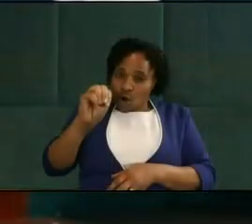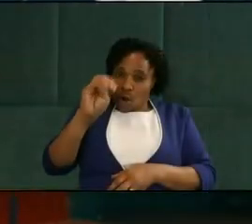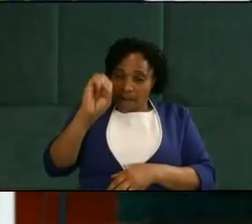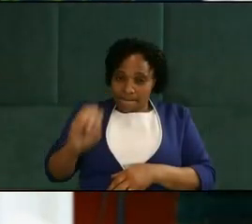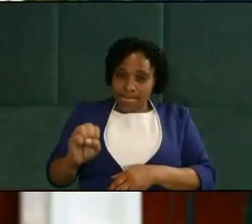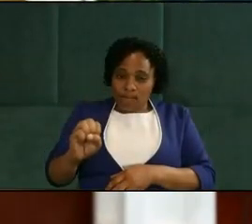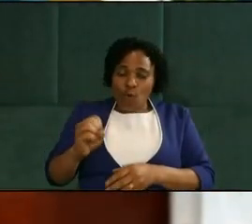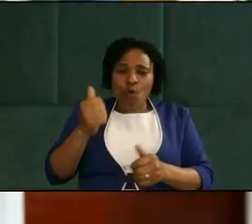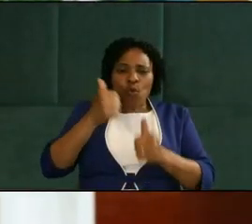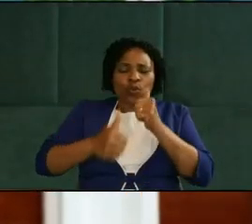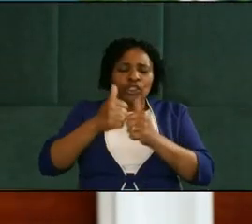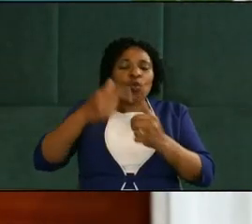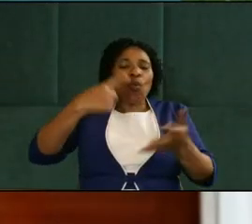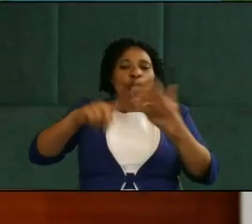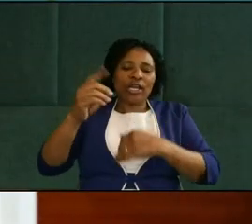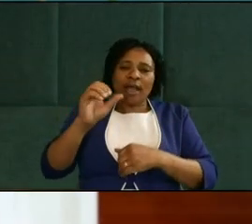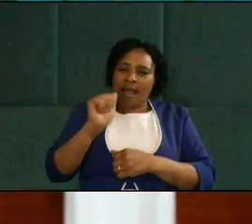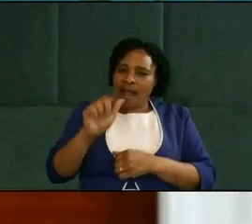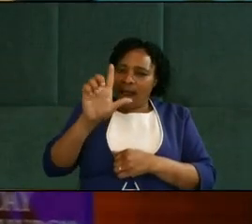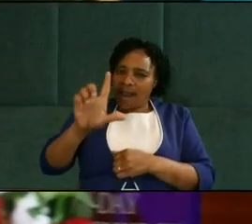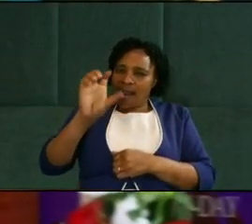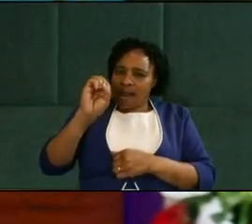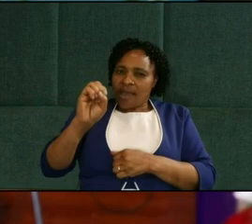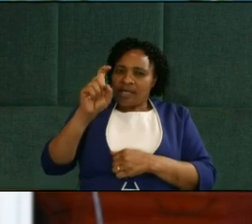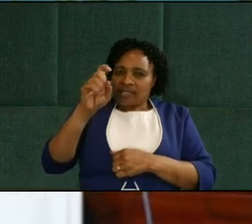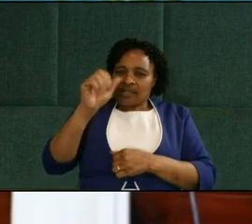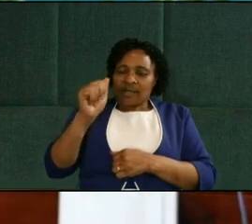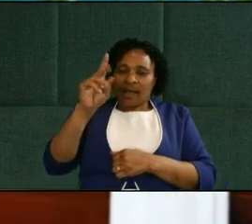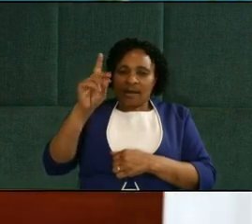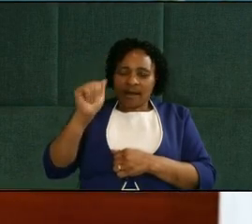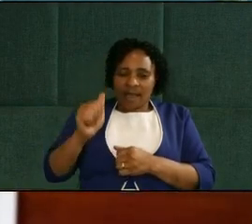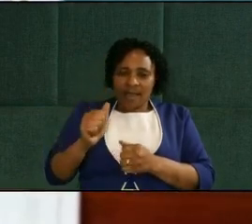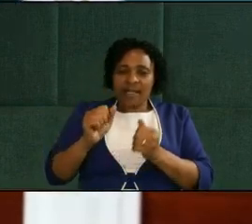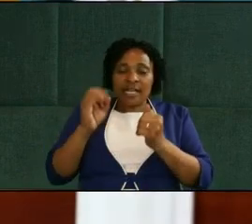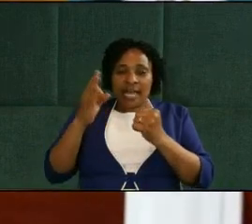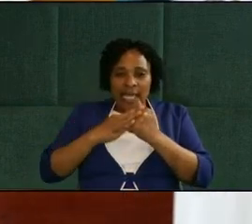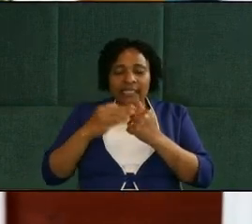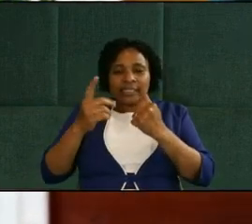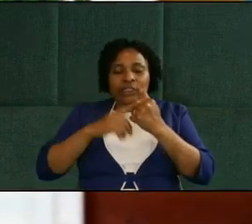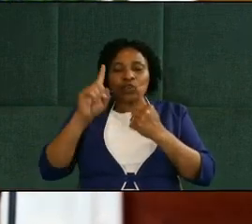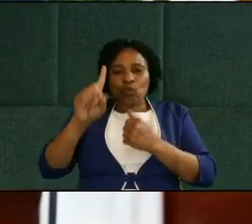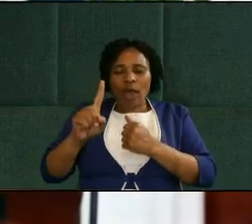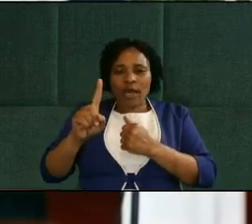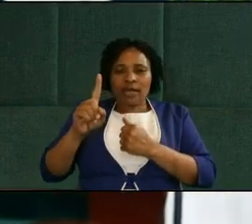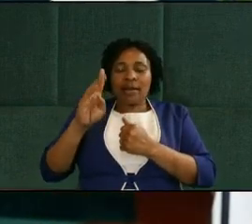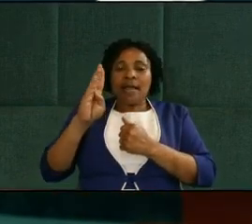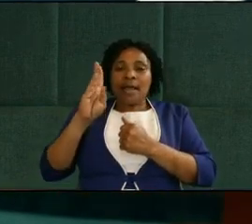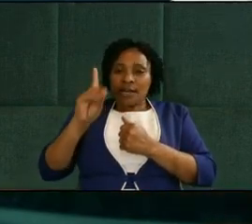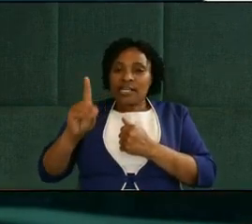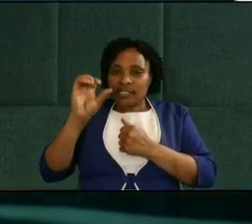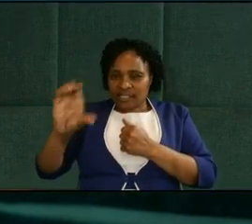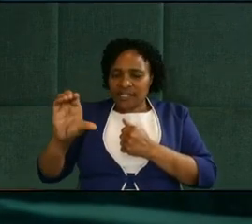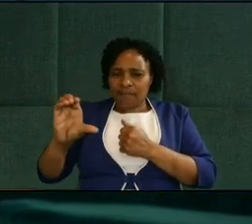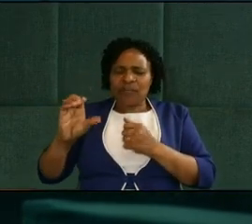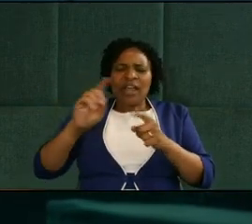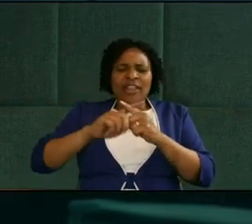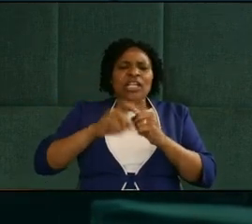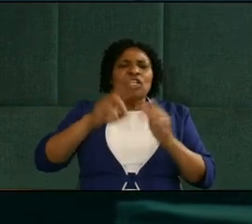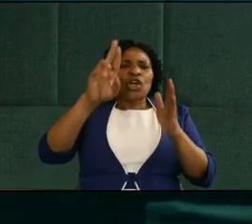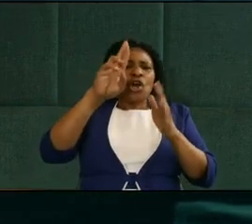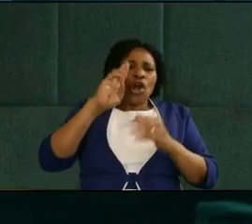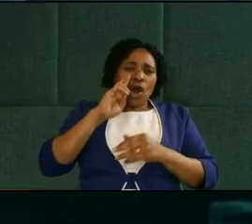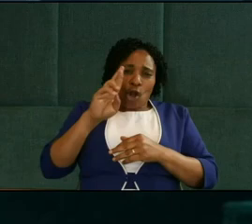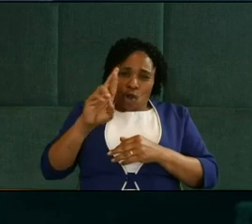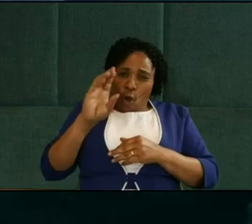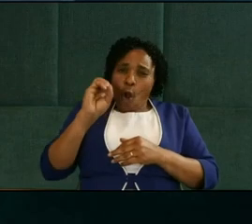the Great in 168 BC, and now Rome was ruling. Rome ruled the entire world from 168